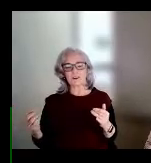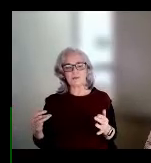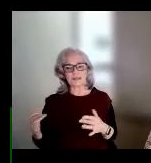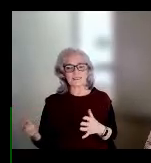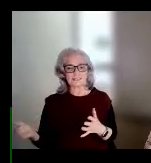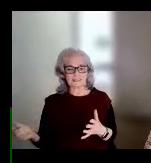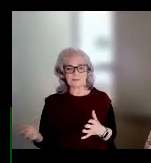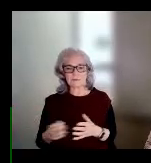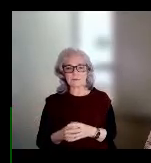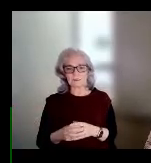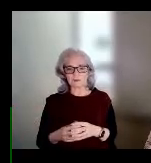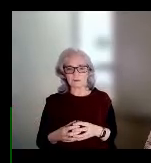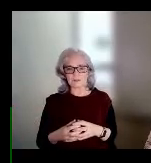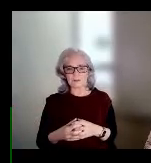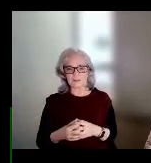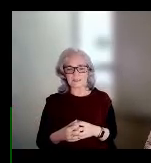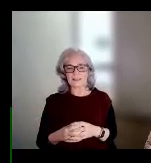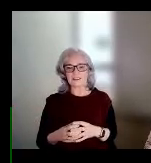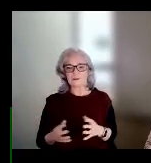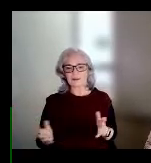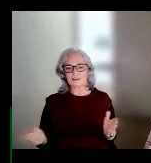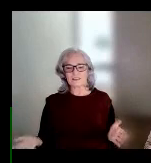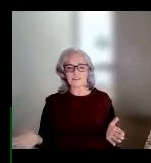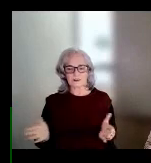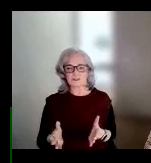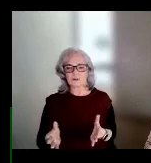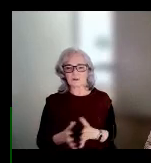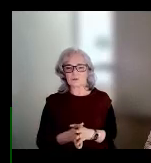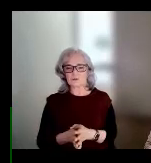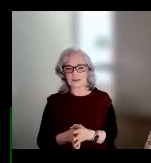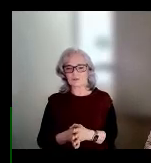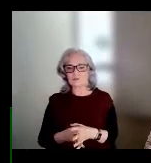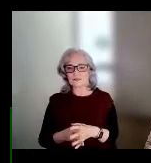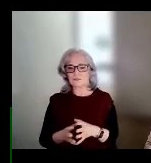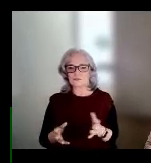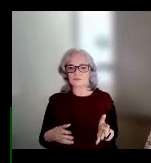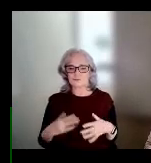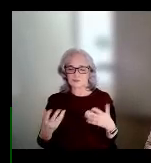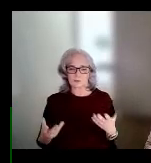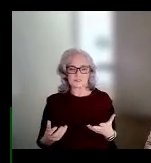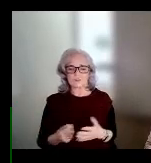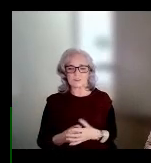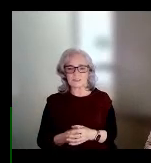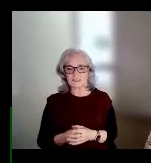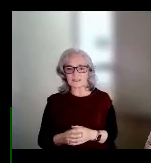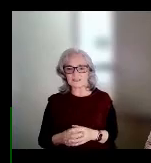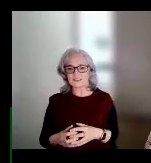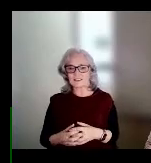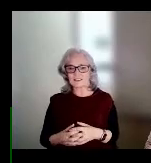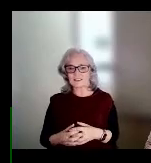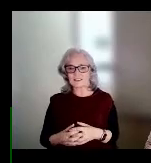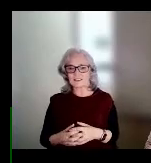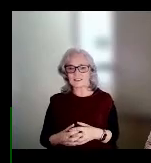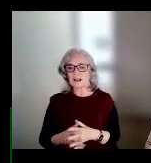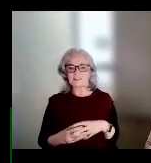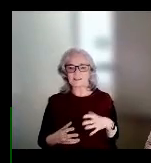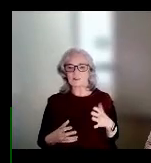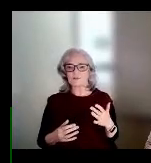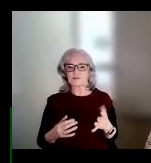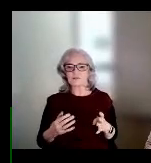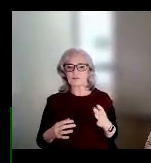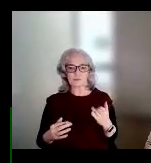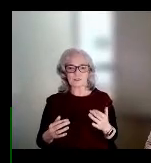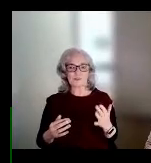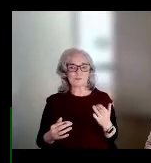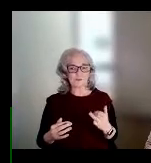who very rarely see people living with MND, but need those skills to be able to be responsive to their needs. And